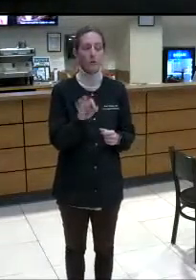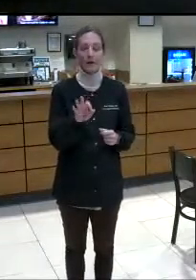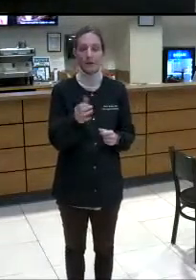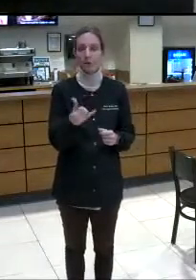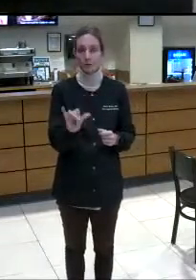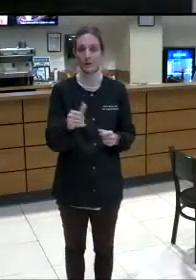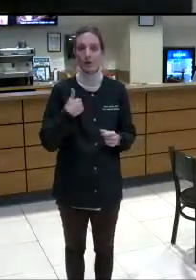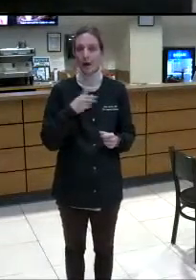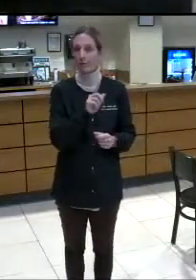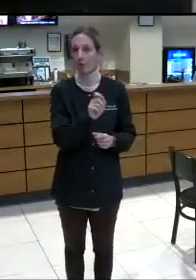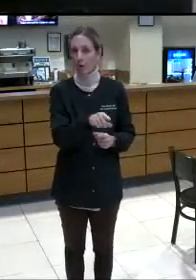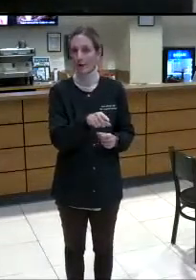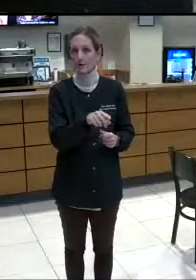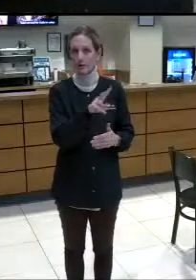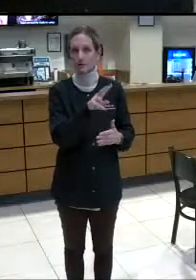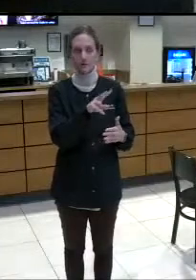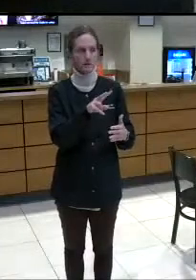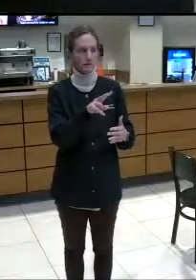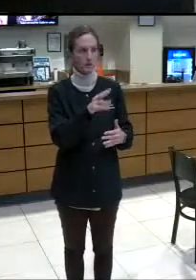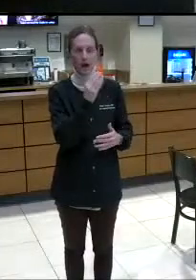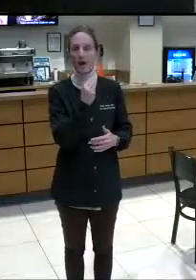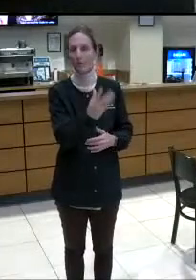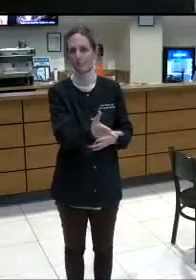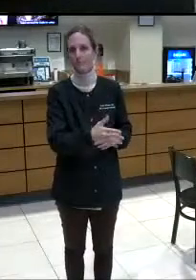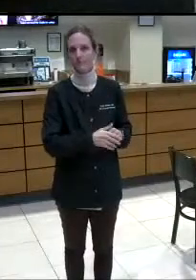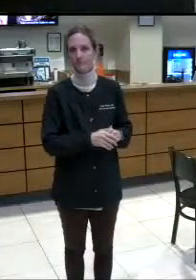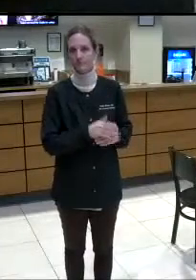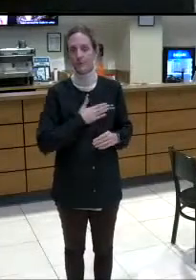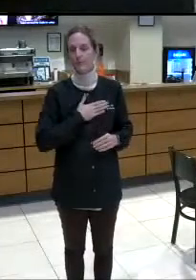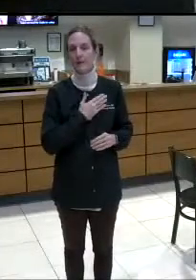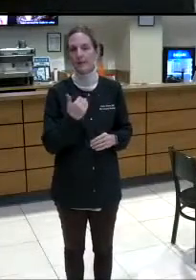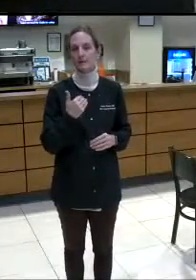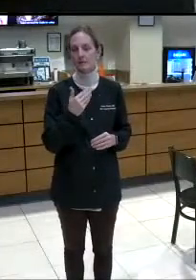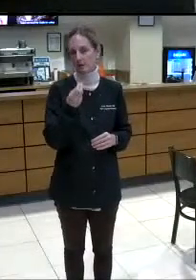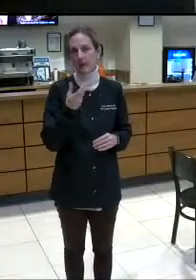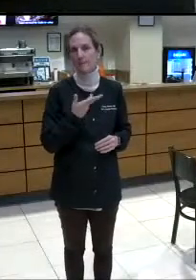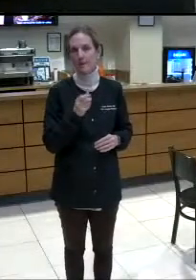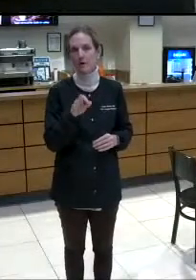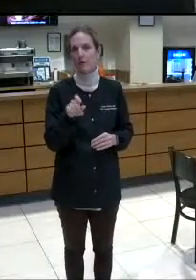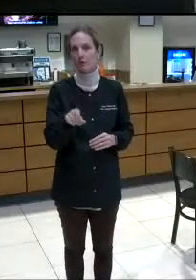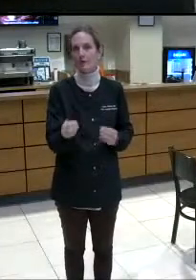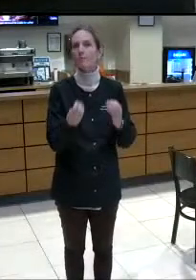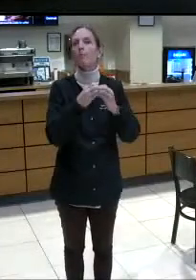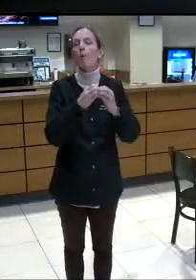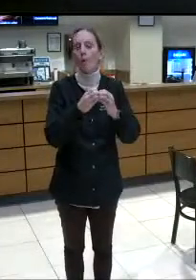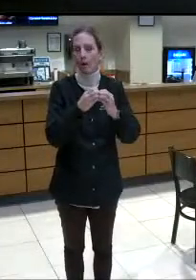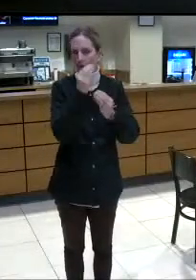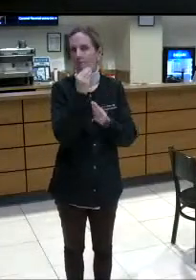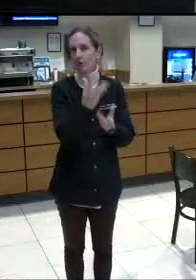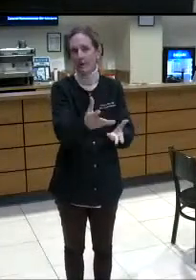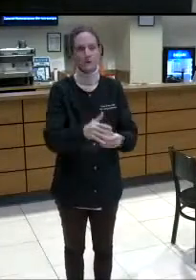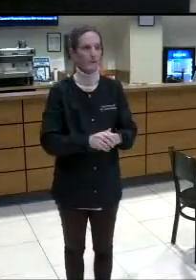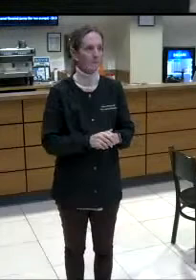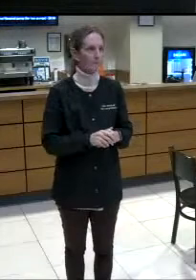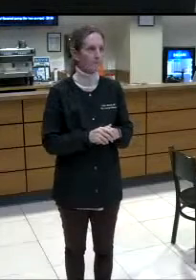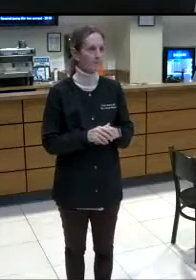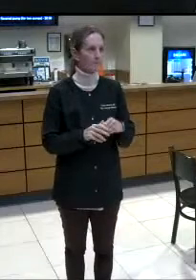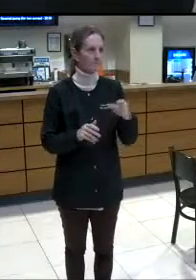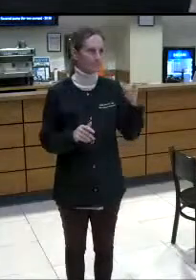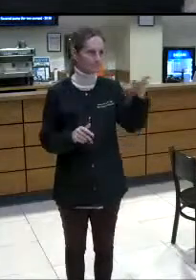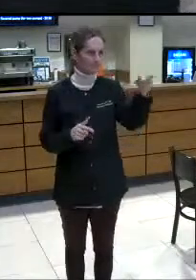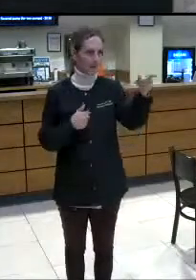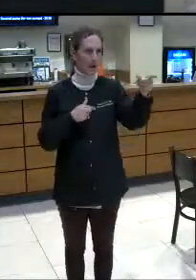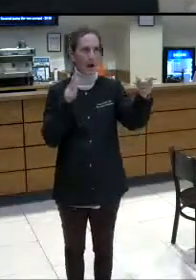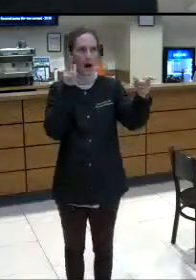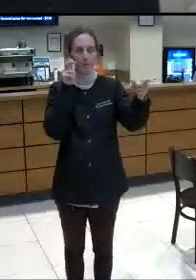meant to say that, get that to you, Ms. Davis. Please let us know that as well. And Ms. Davis, I was just whispering to Dr. Watley.